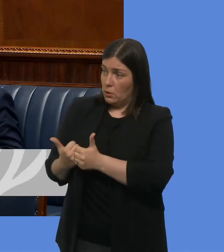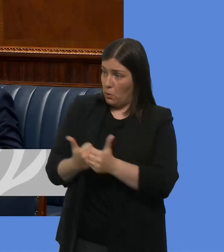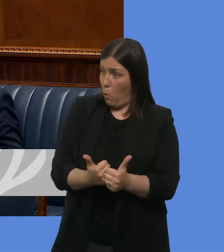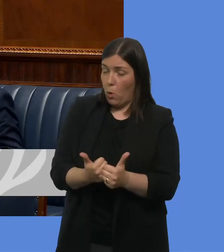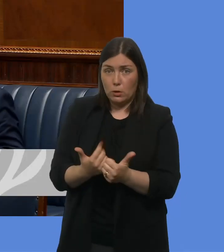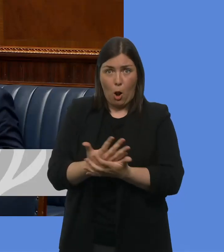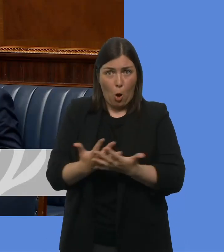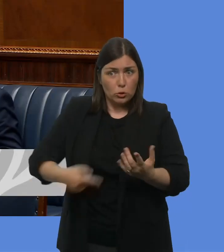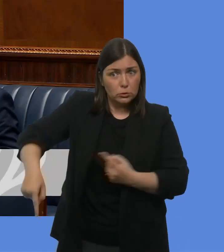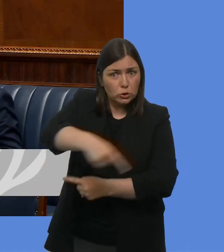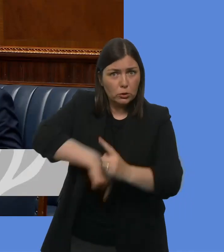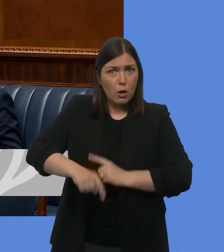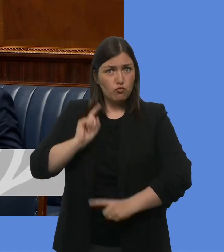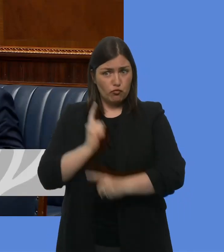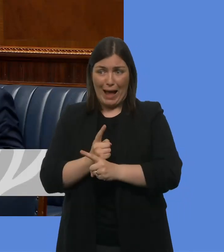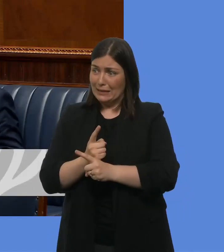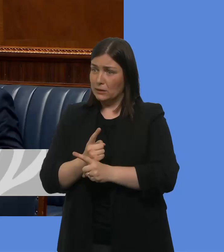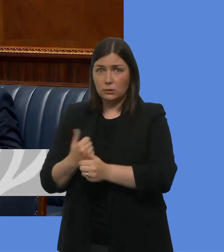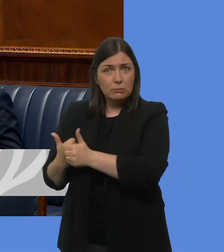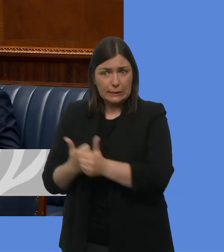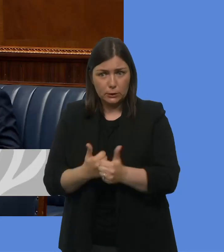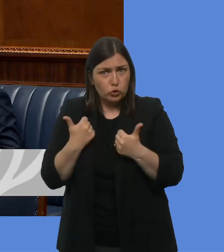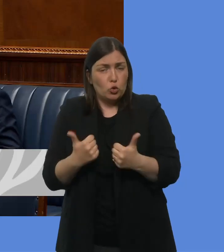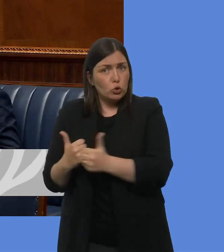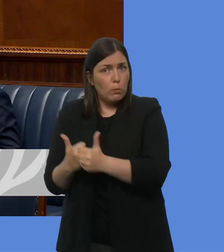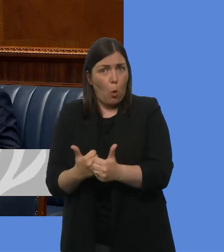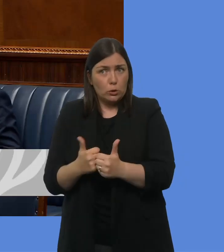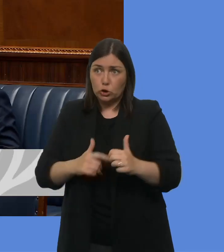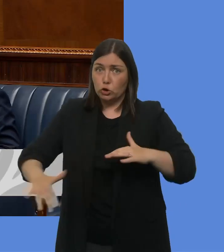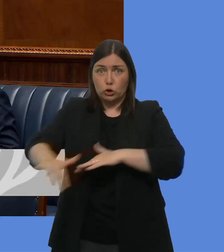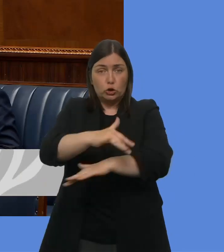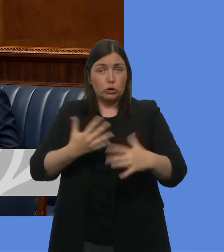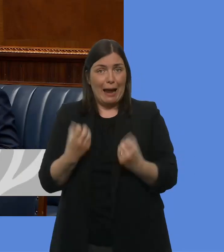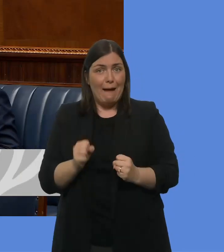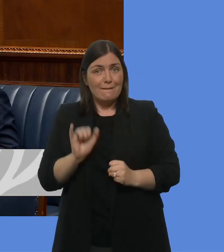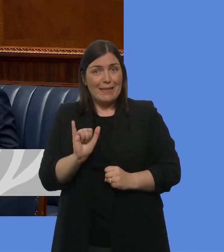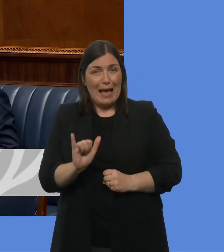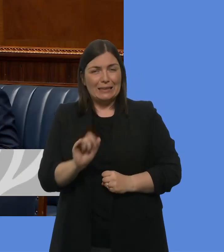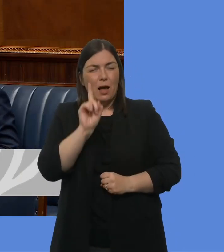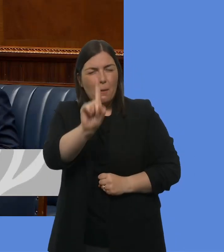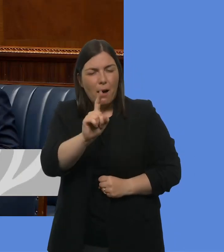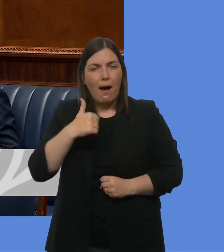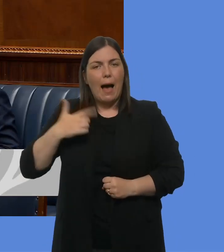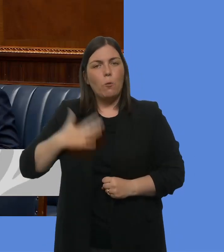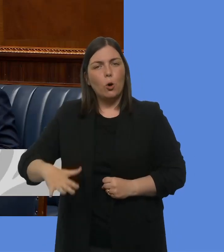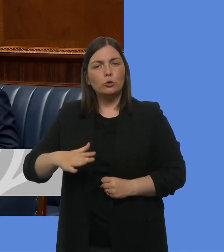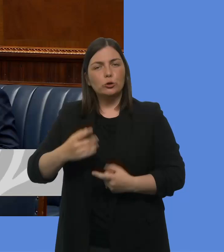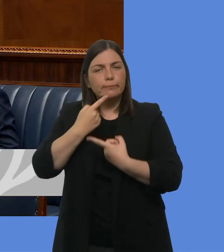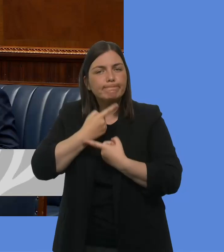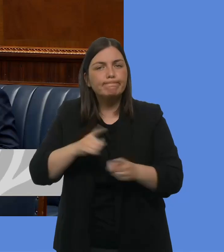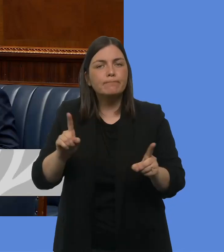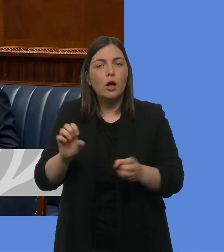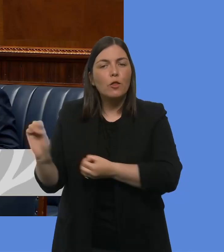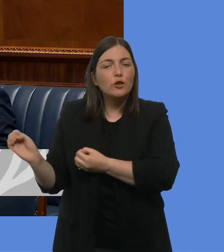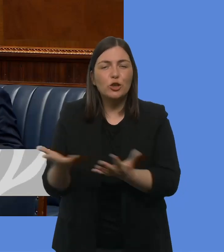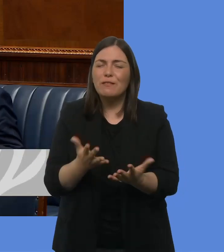children in Northern Ireland, but the service is experiencing pressure and it cannot stand still, and I hope that maybe is the message that comes through today. And